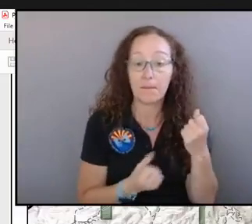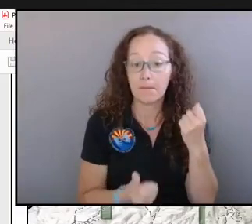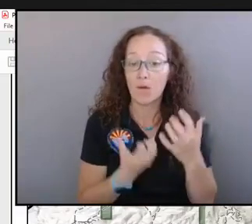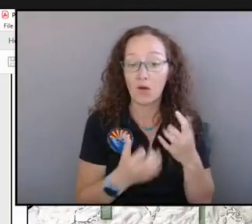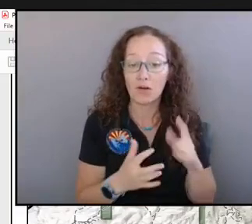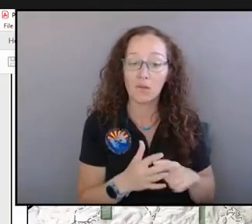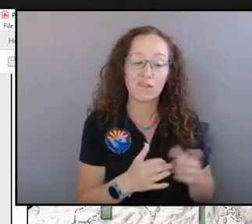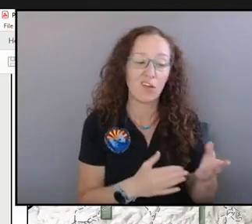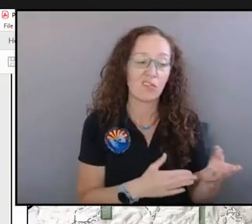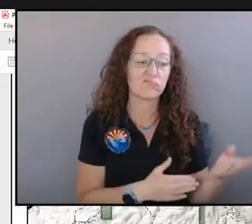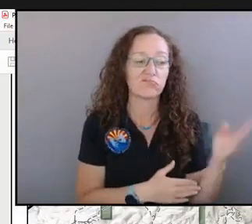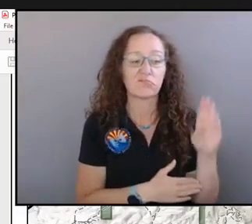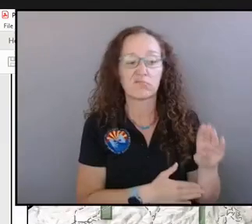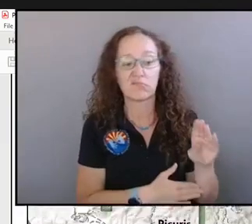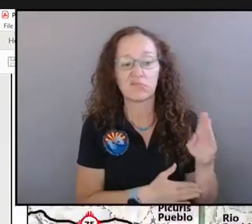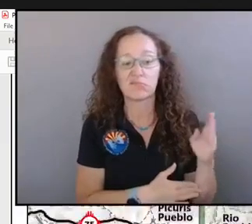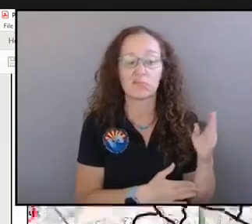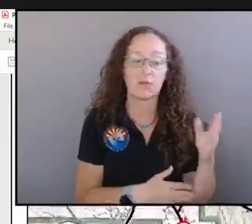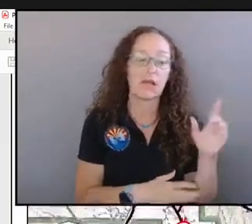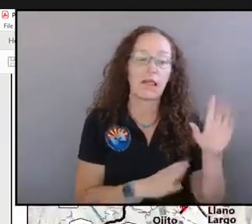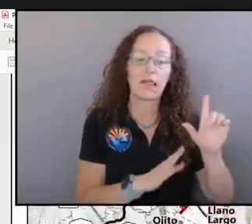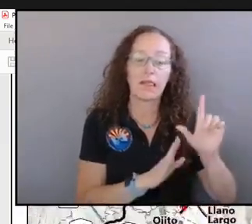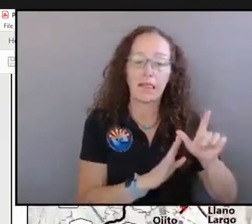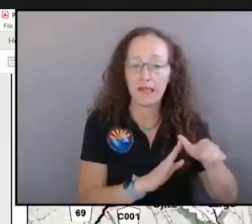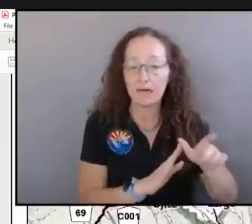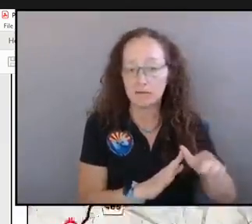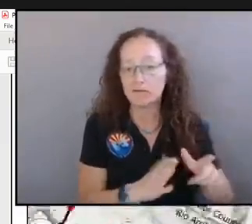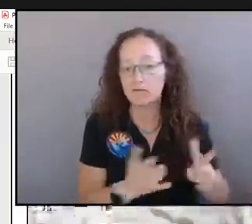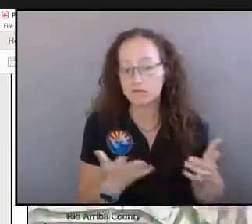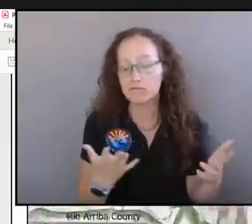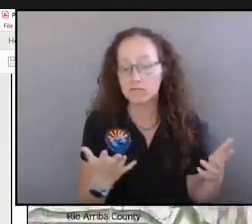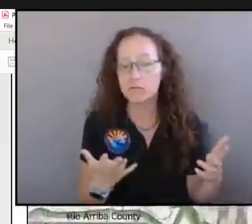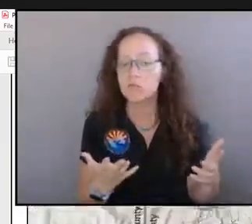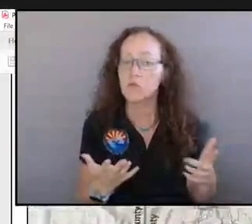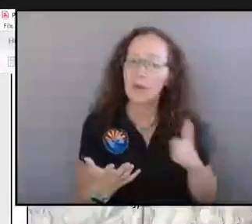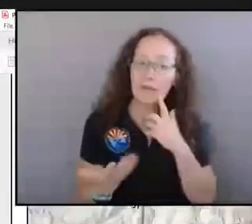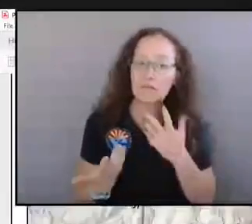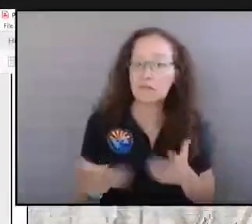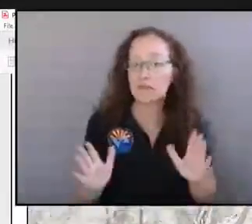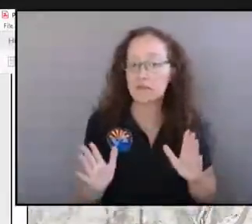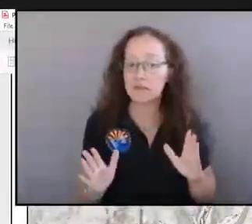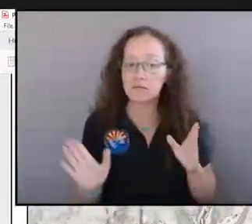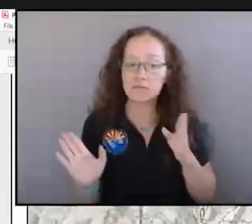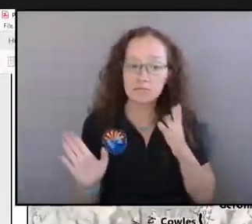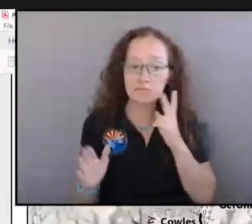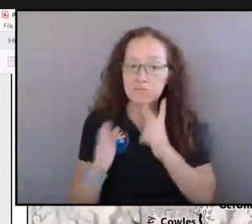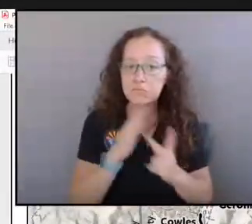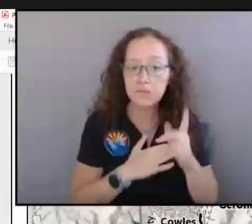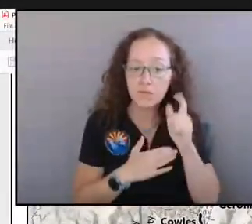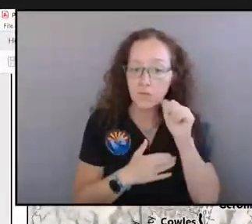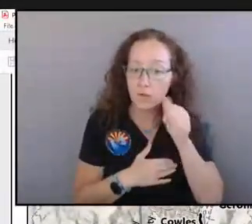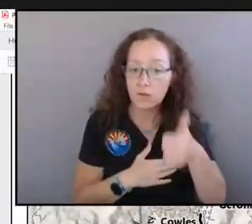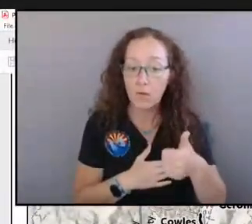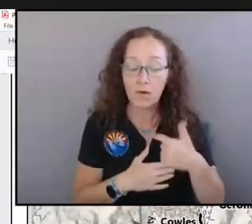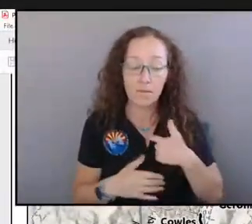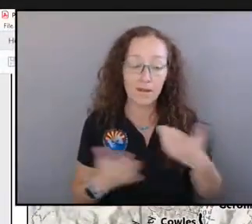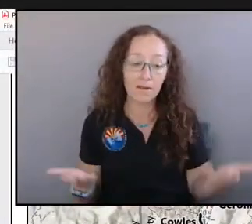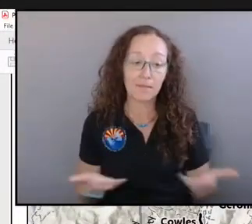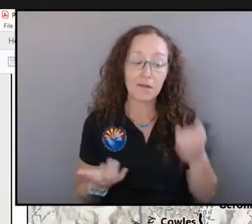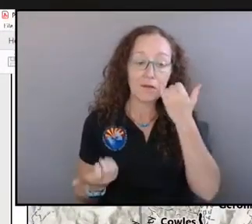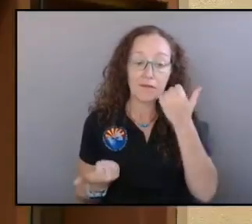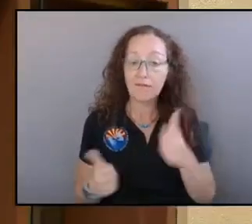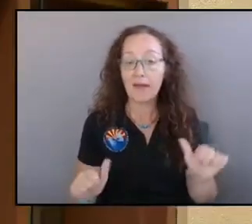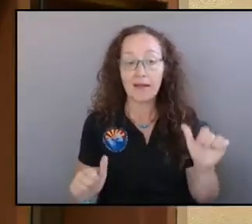And I think that should do us today. What's going to happen for tomorrow? And I'll be around if you have any questions. Thank you.